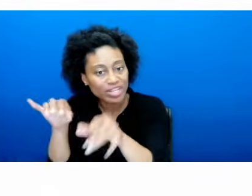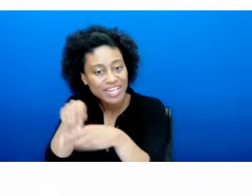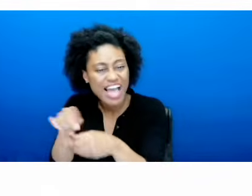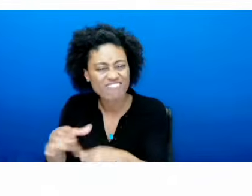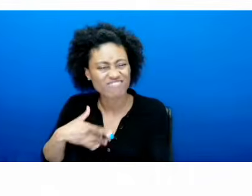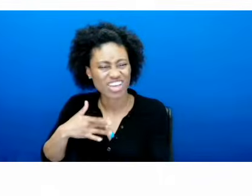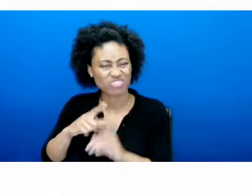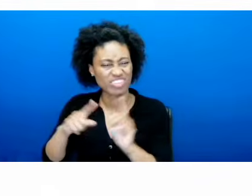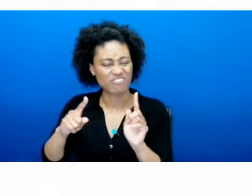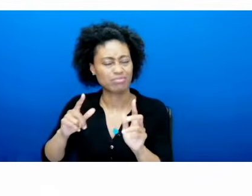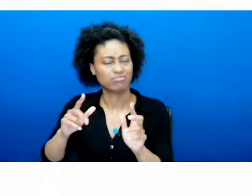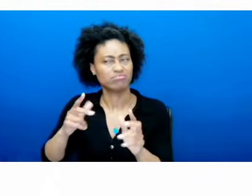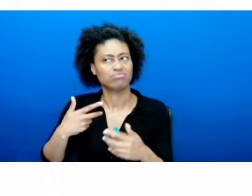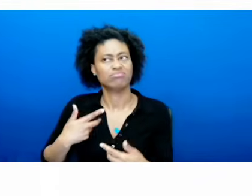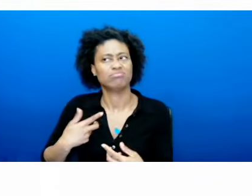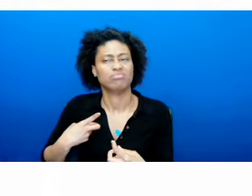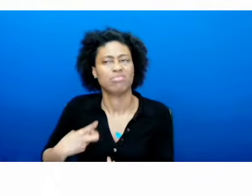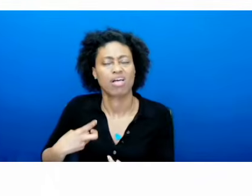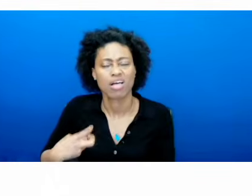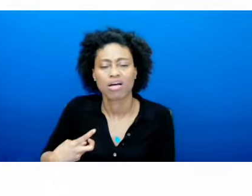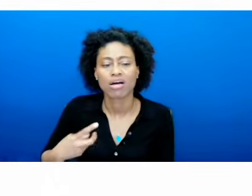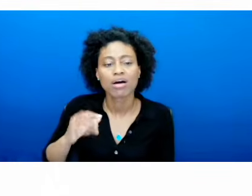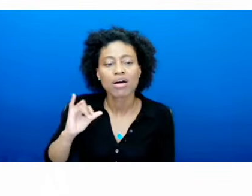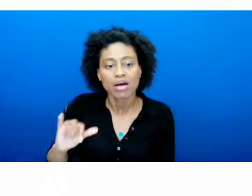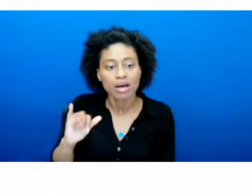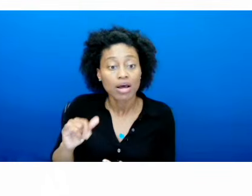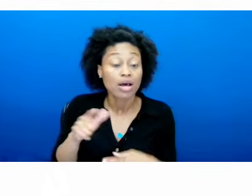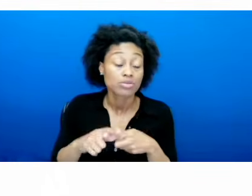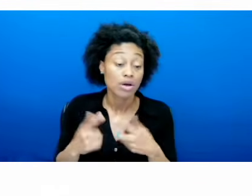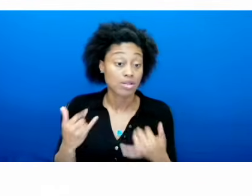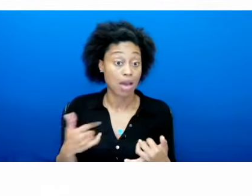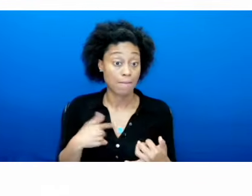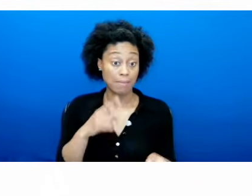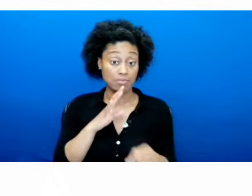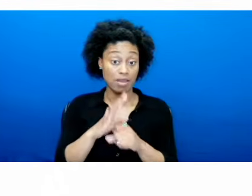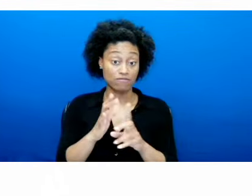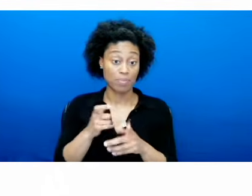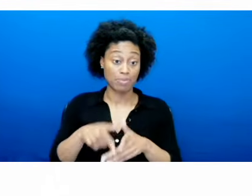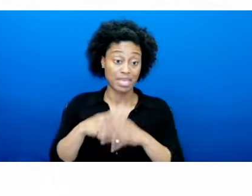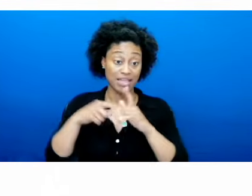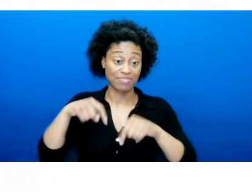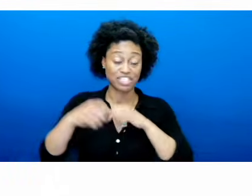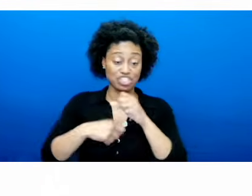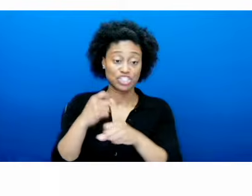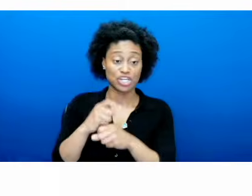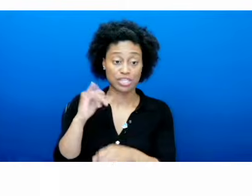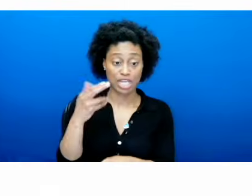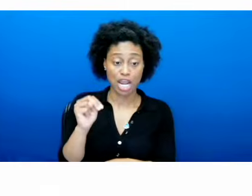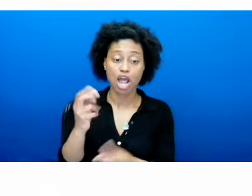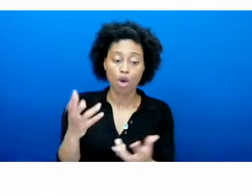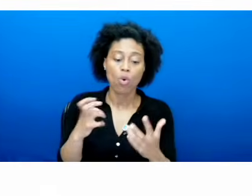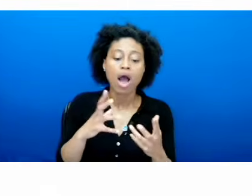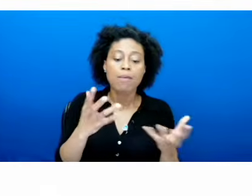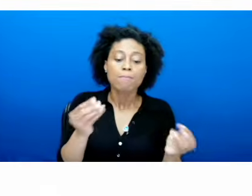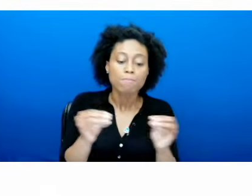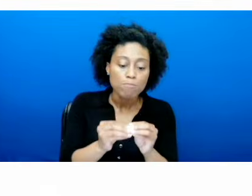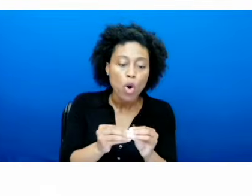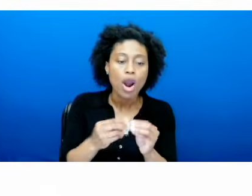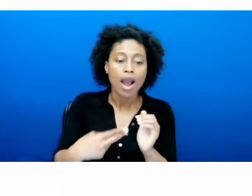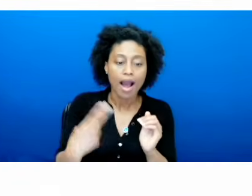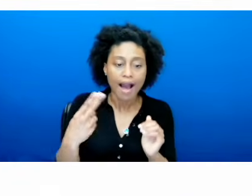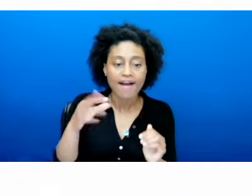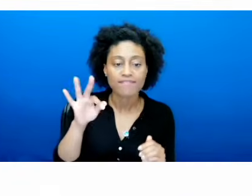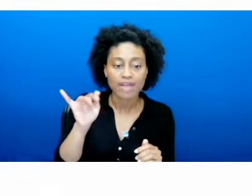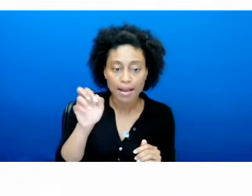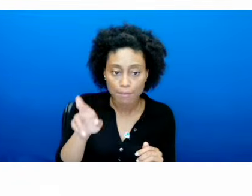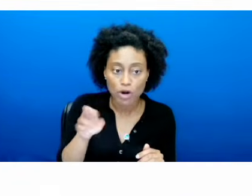for me, something that I've been committing to doing from the beginning of the year is focusing on eating more high fiber foods